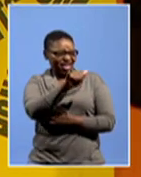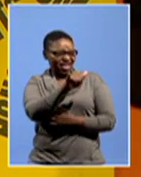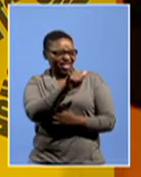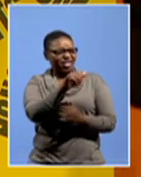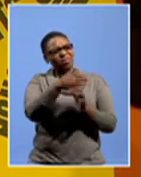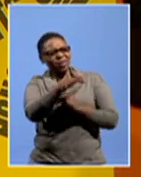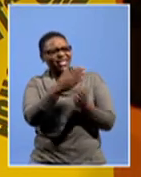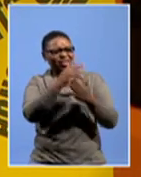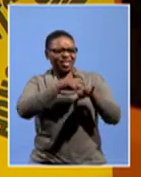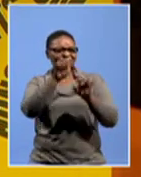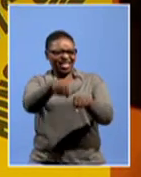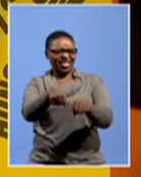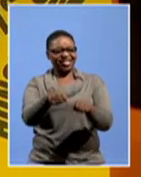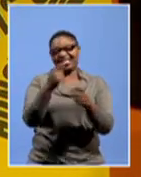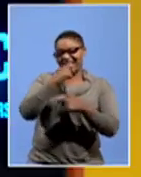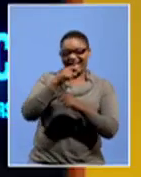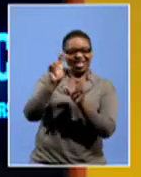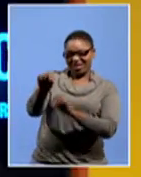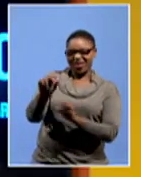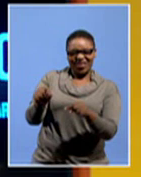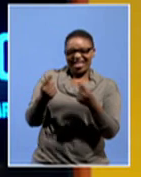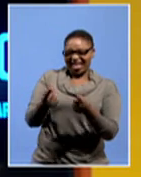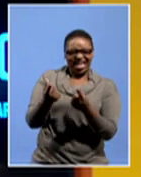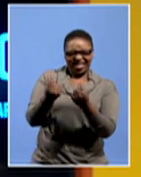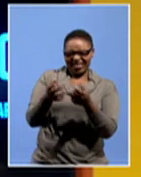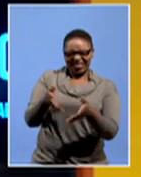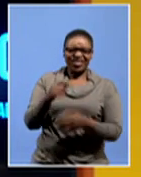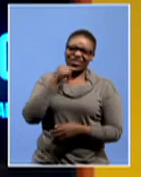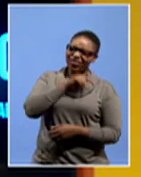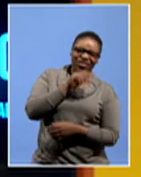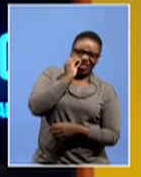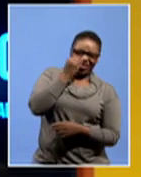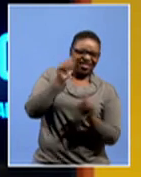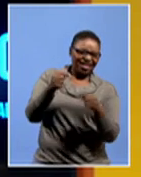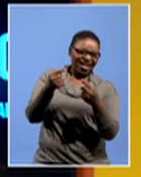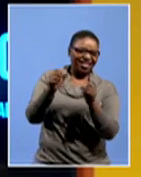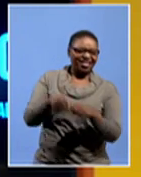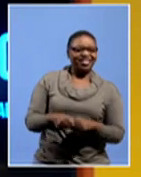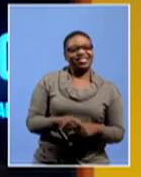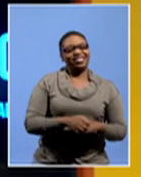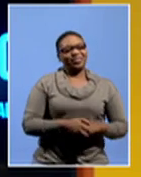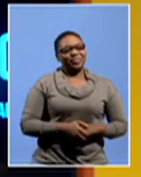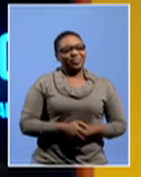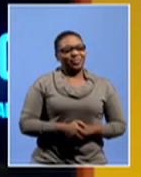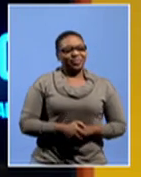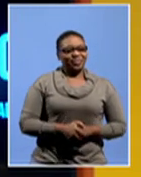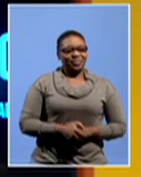yes. Maybe, sometimes yes, no. That's not fake news. Not hedging my bets at all.